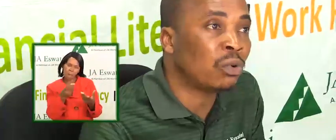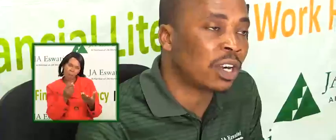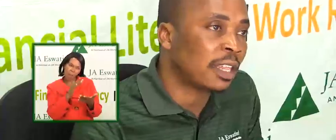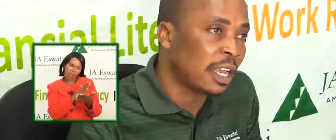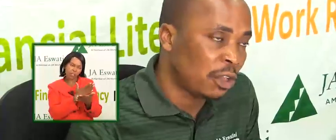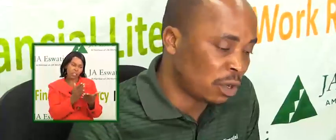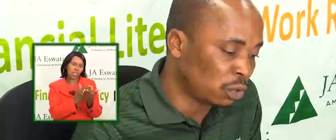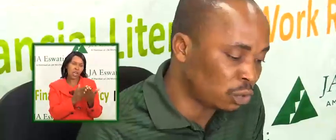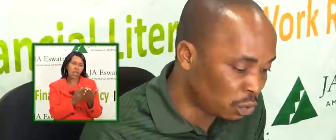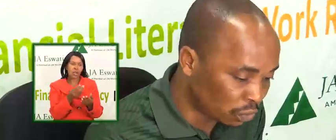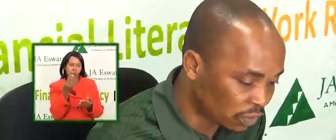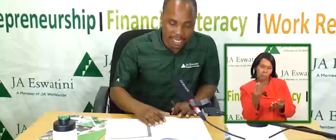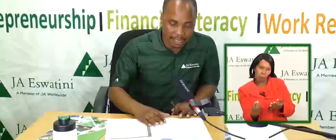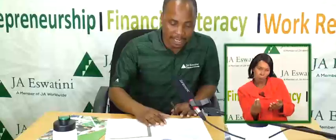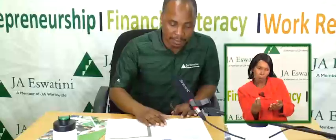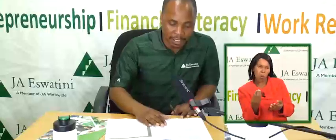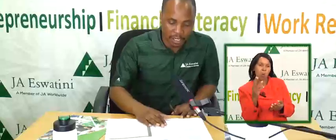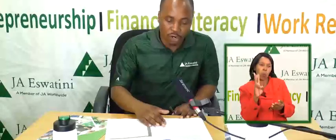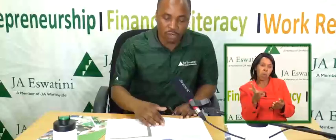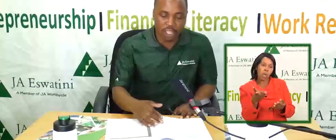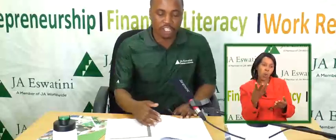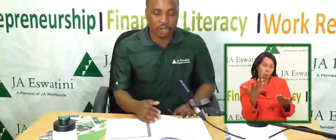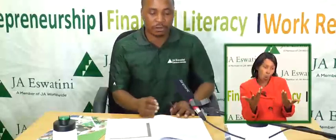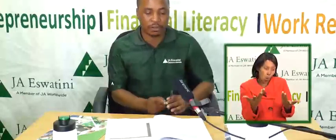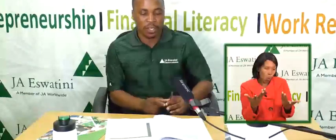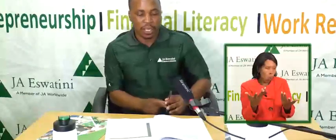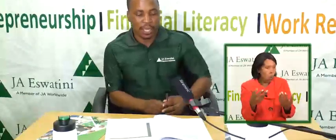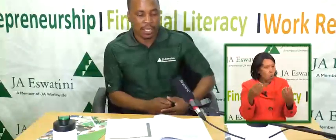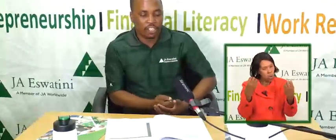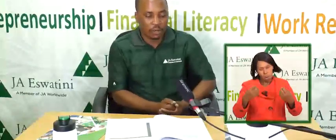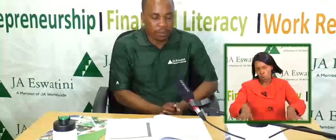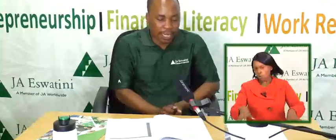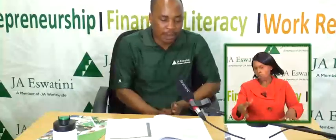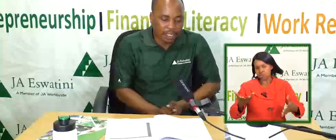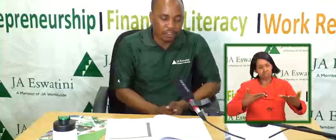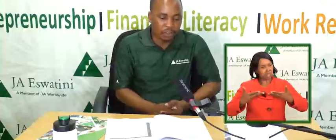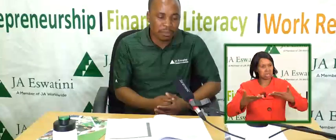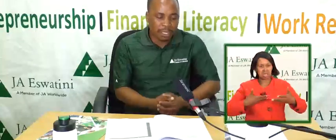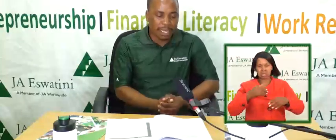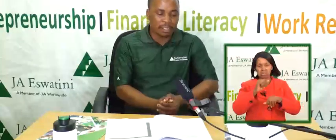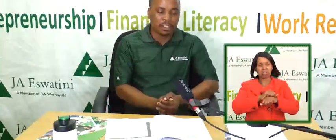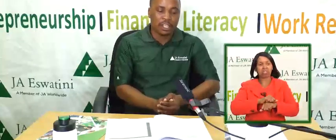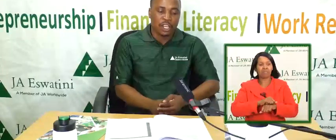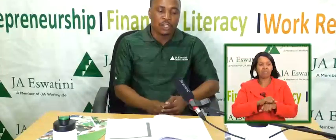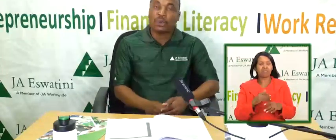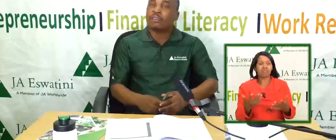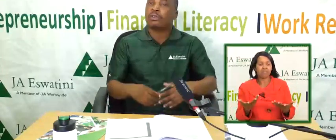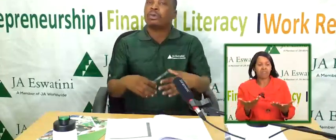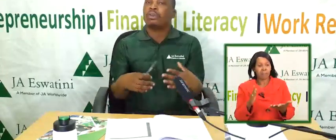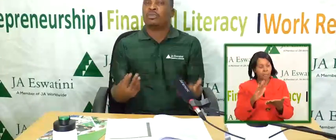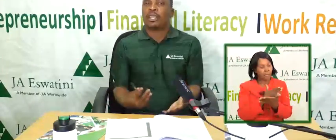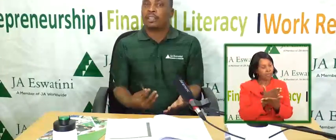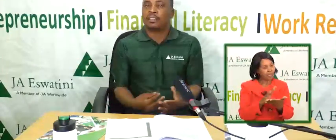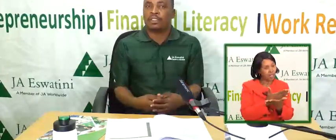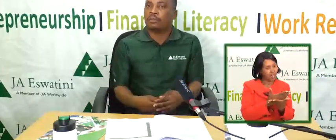money, or rather you are going to lose in the company. Owning a share of the company does not mean that you have